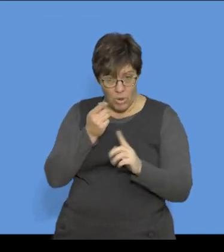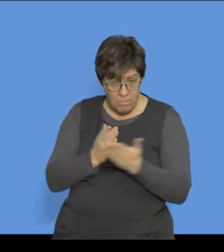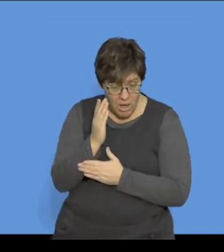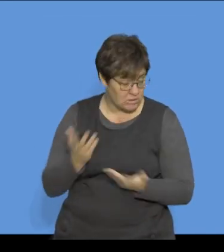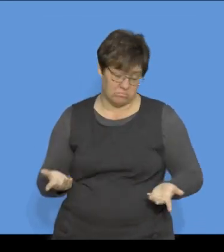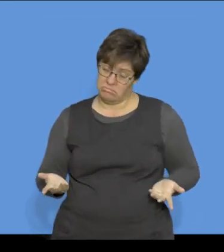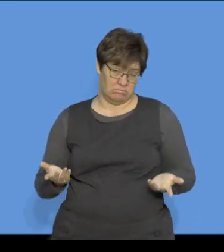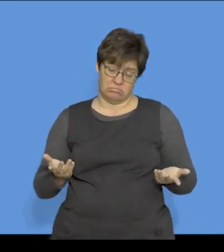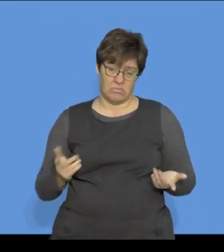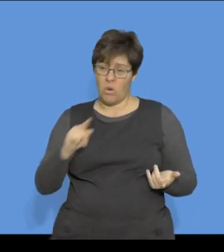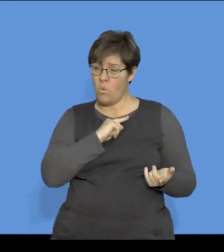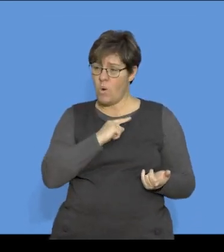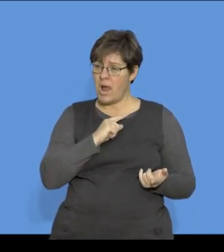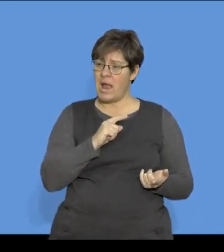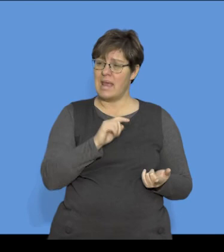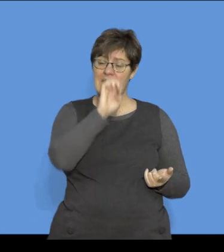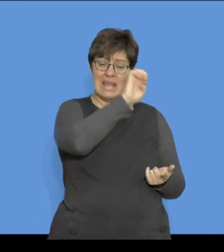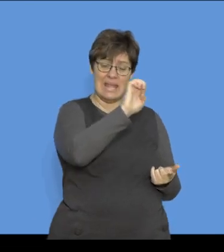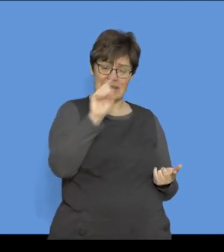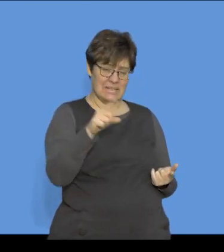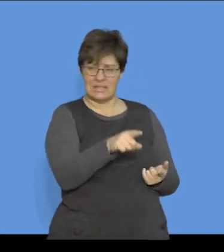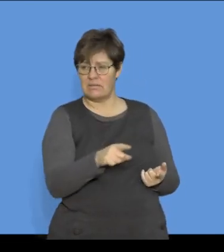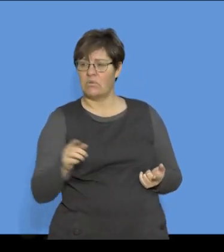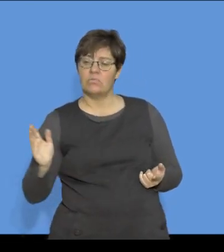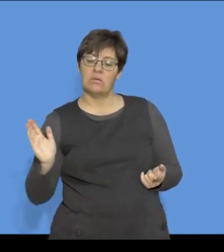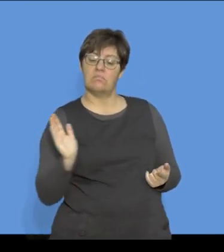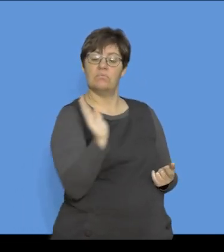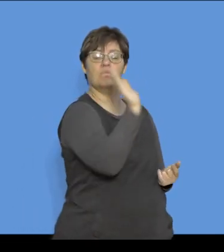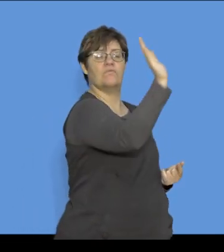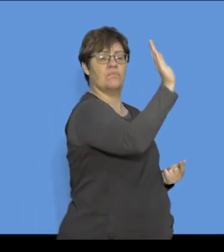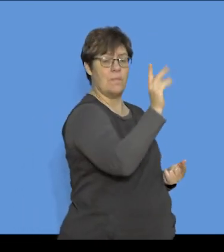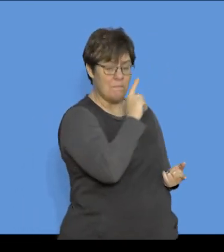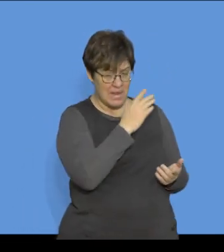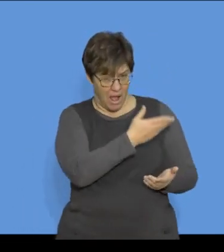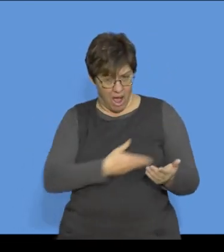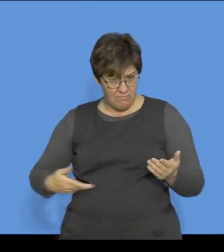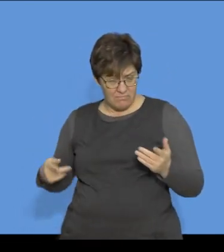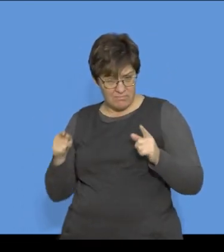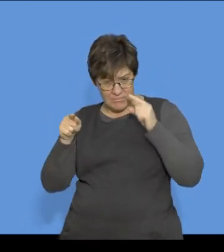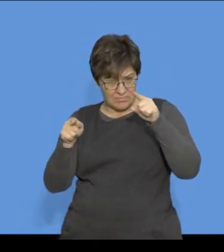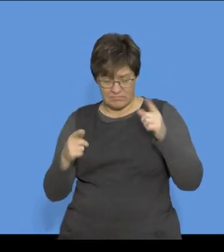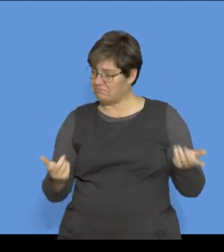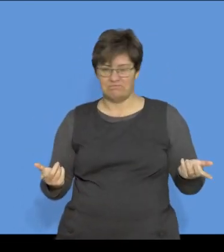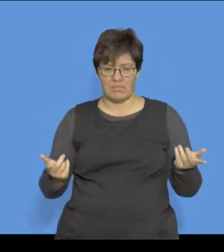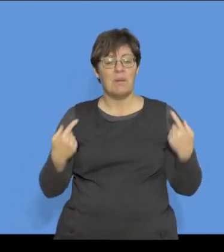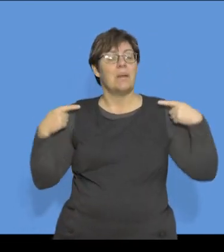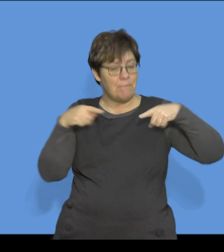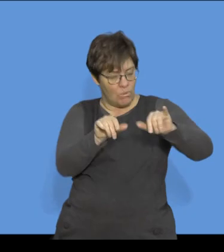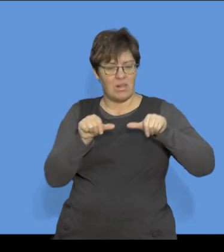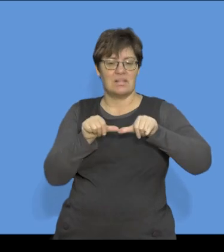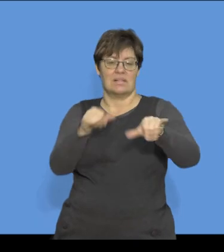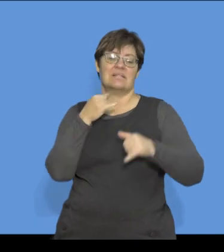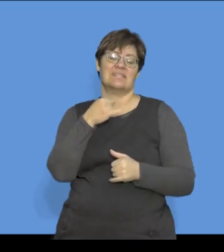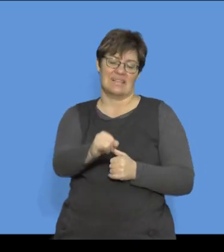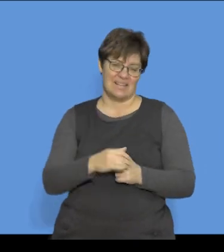because the midpoint is E and D. I can also move it up there. It is still parallel. It does not pass through